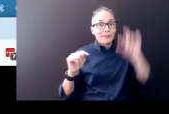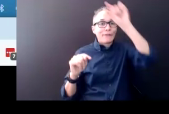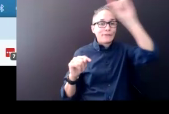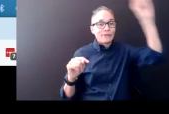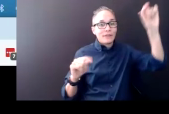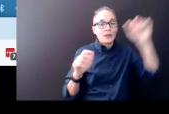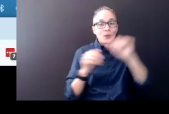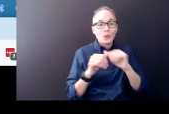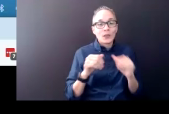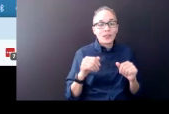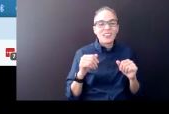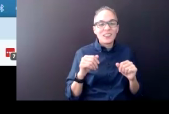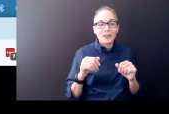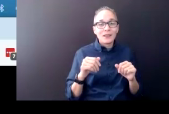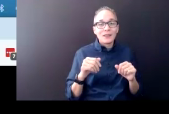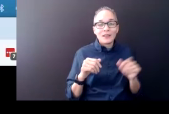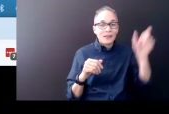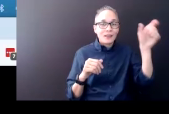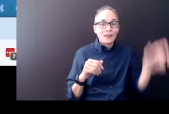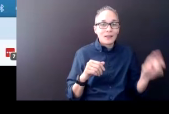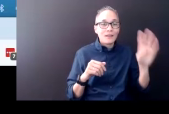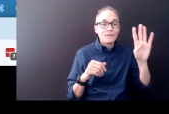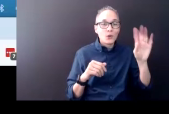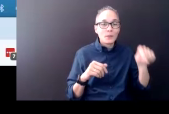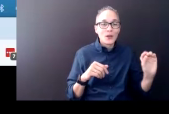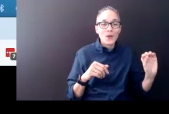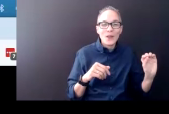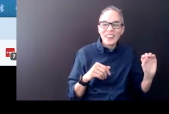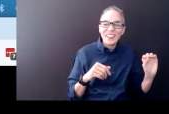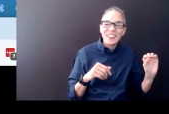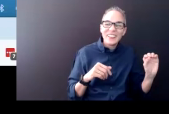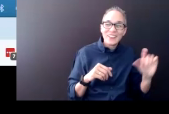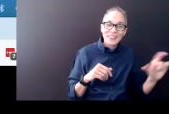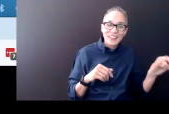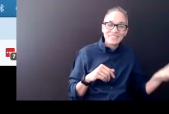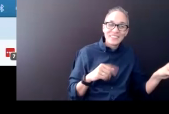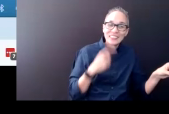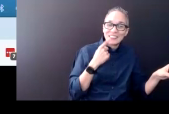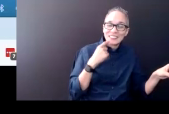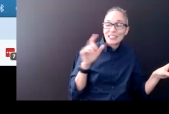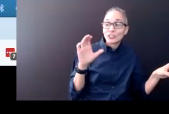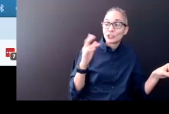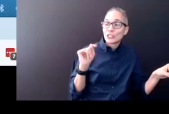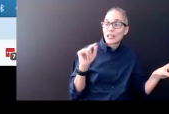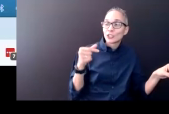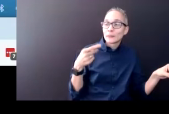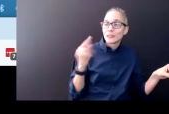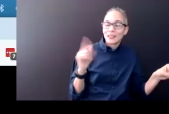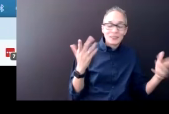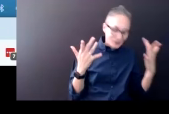with the 4.0 in the left hand corner. So allowing them to do that and allowing them to share